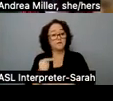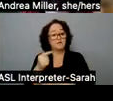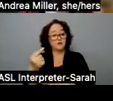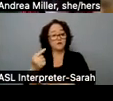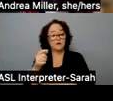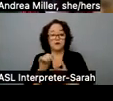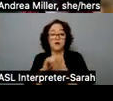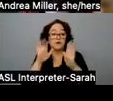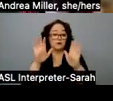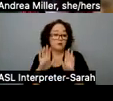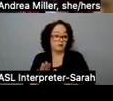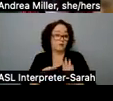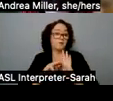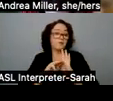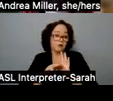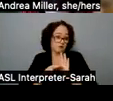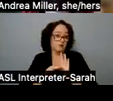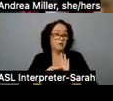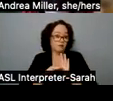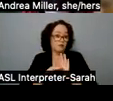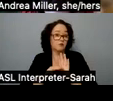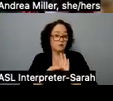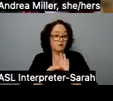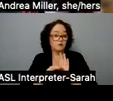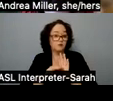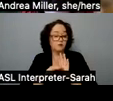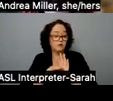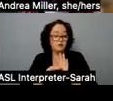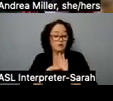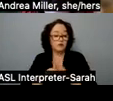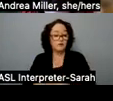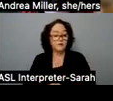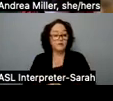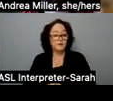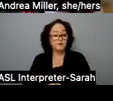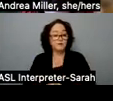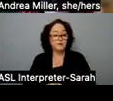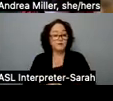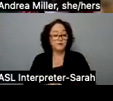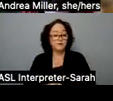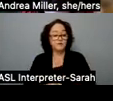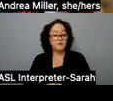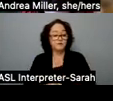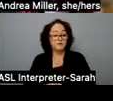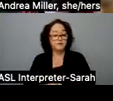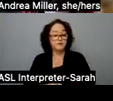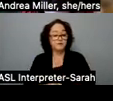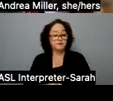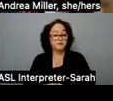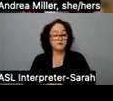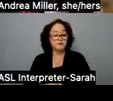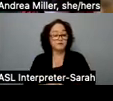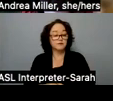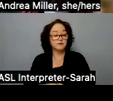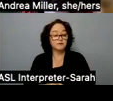through also, particularly because it offers the trauma. I just lost the